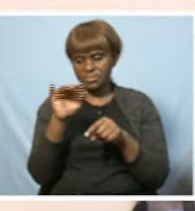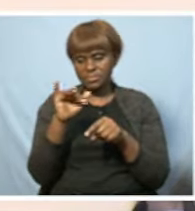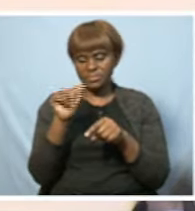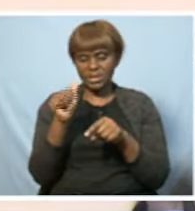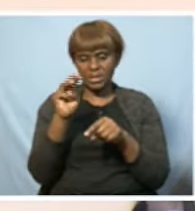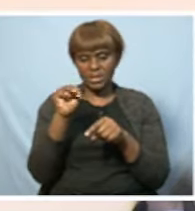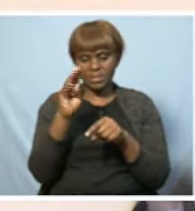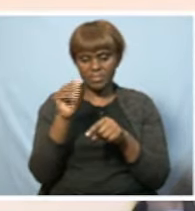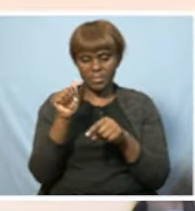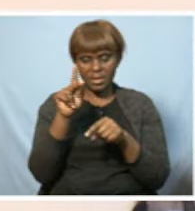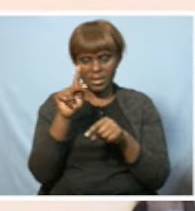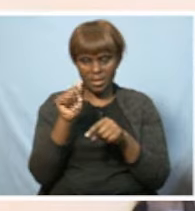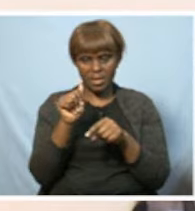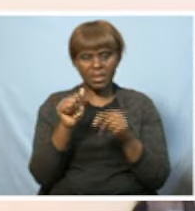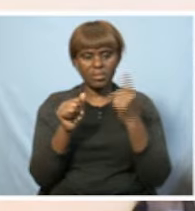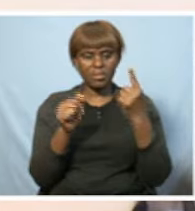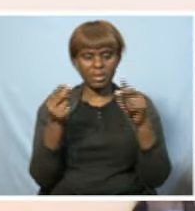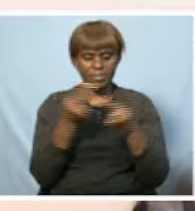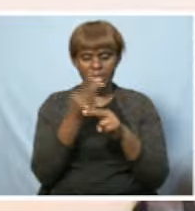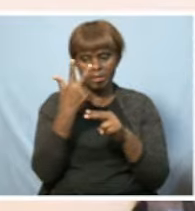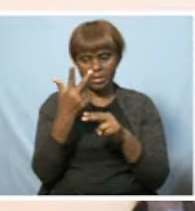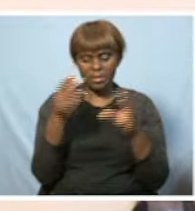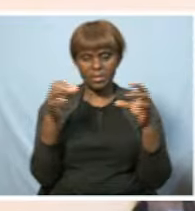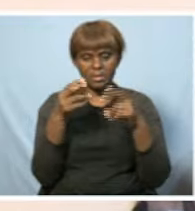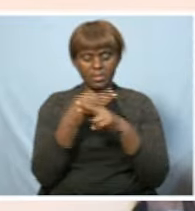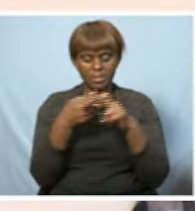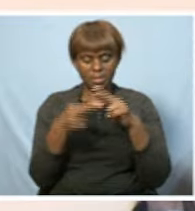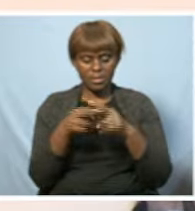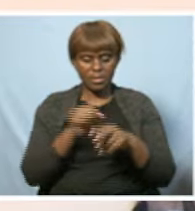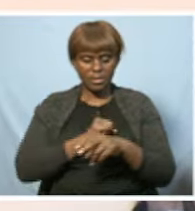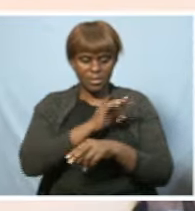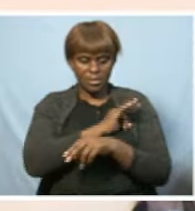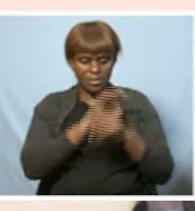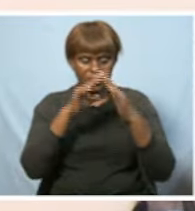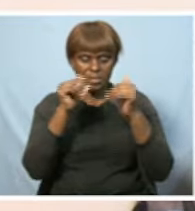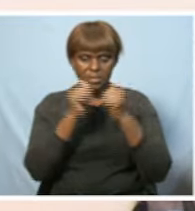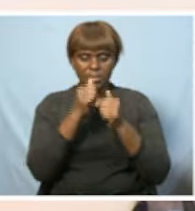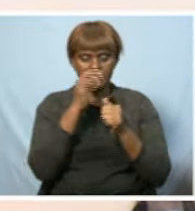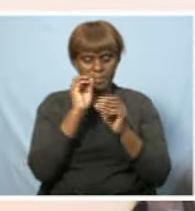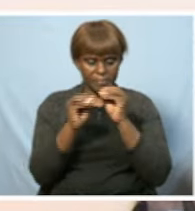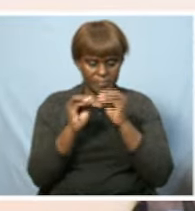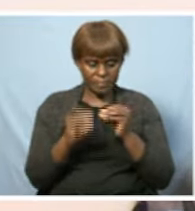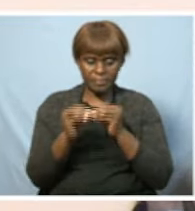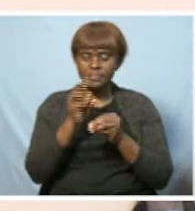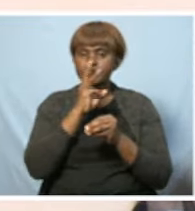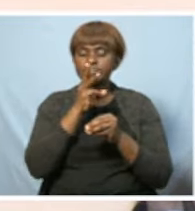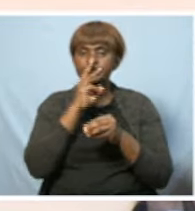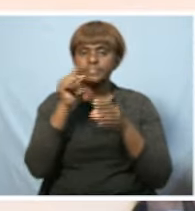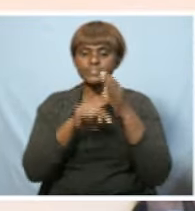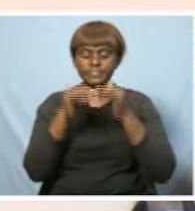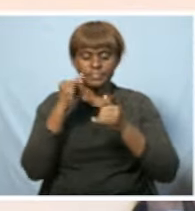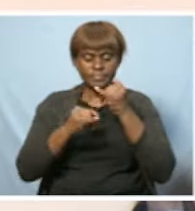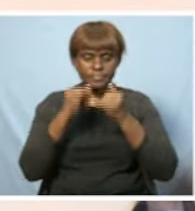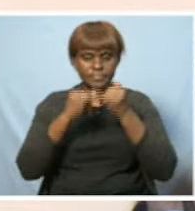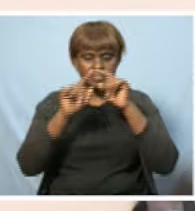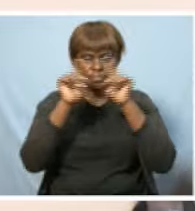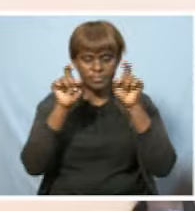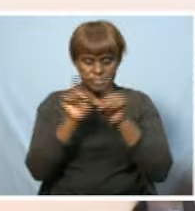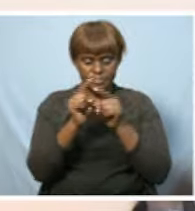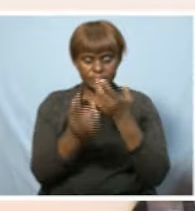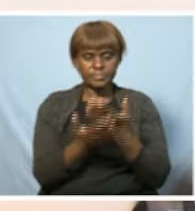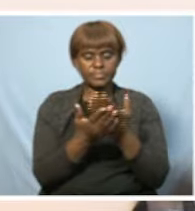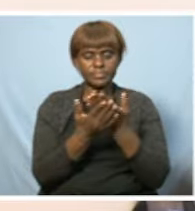of a 1x3 classroom block with desks, staff house, drilling, and equipping of a borehole. The completion certificate has also been attached.